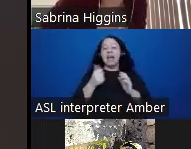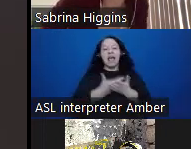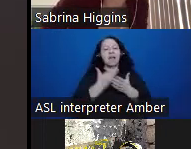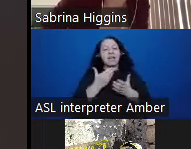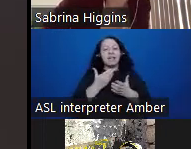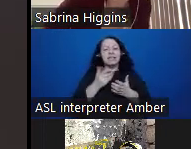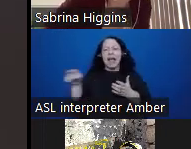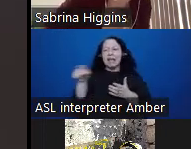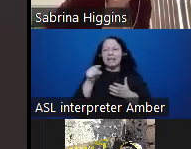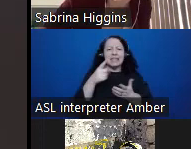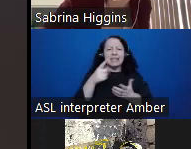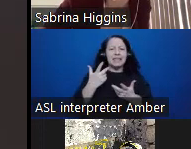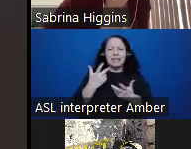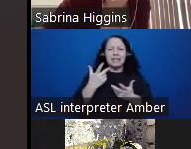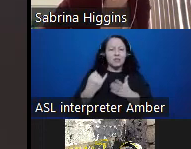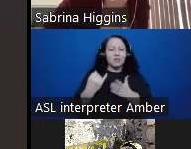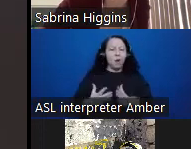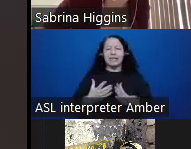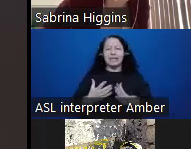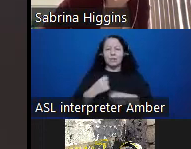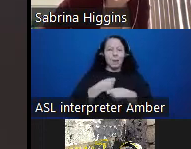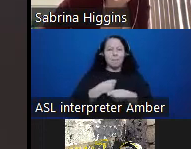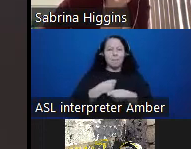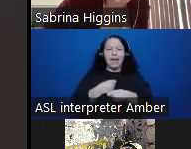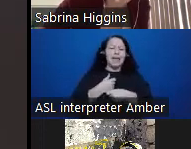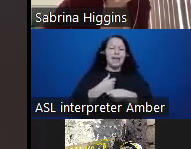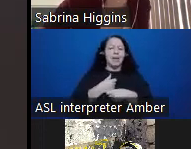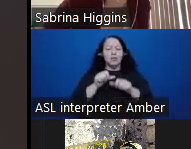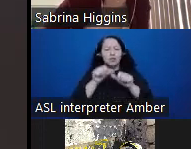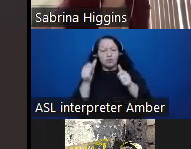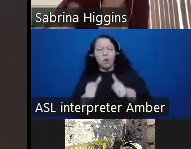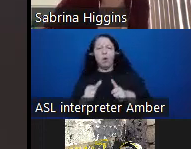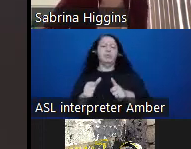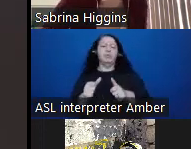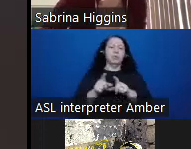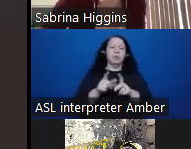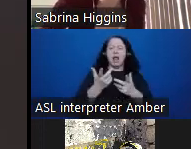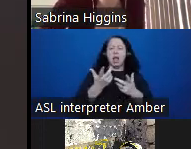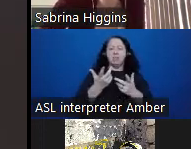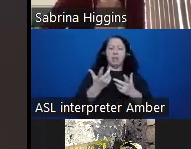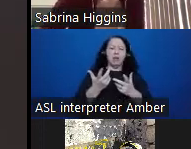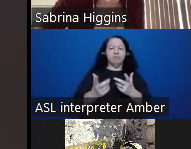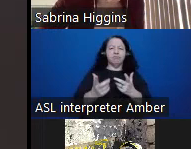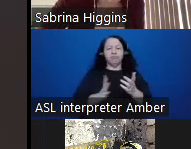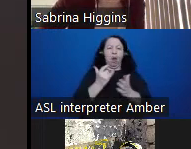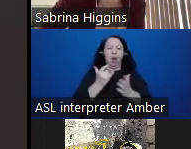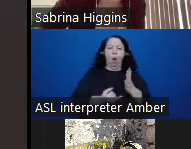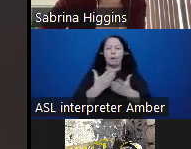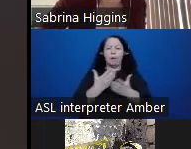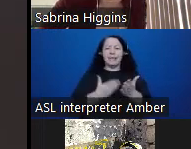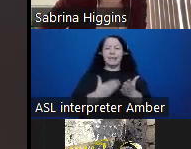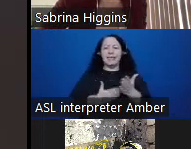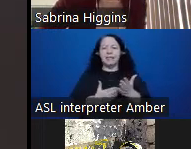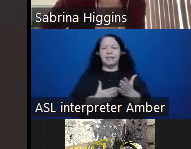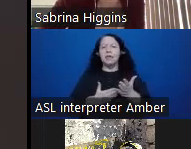making figural or sculptural work in clay alongside pots and utilitarian ware, or were these kinds of workshops kept separate?